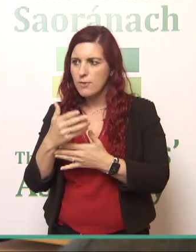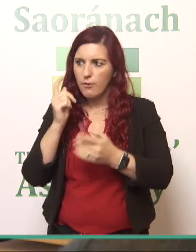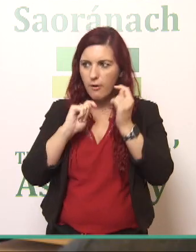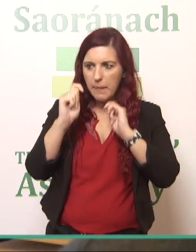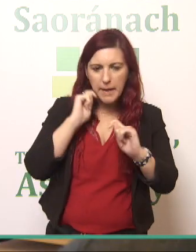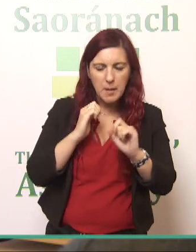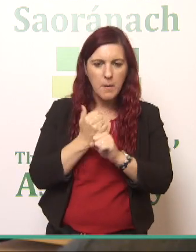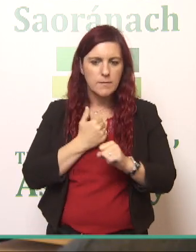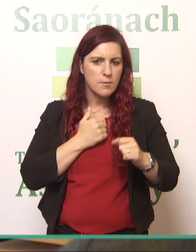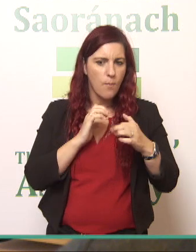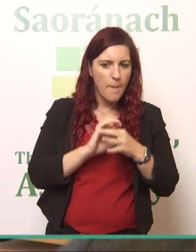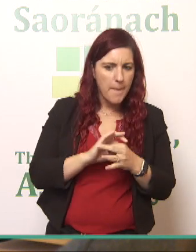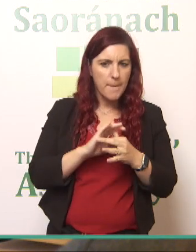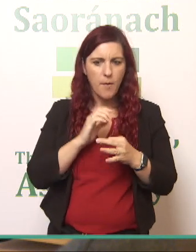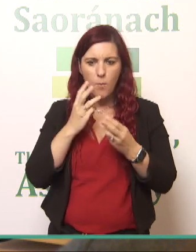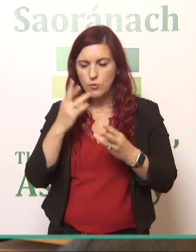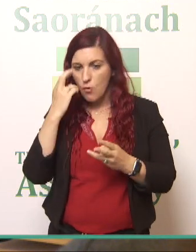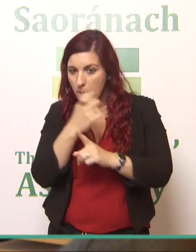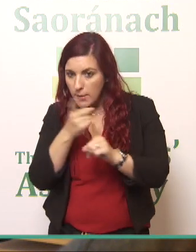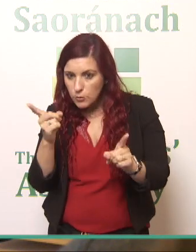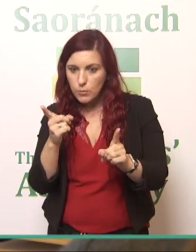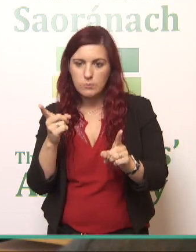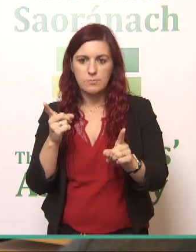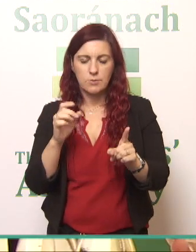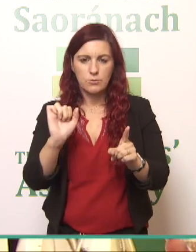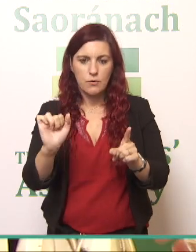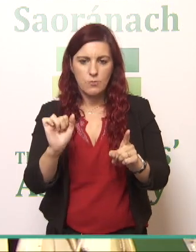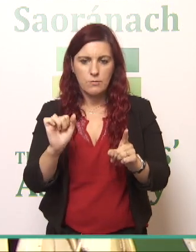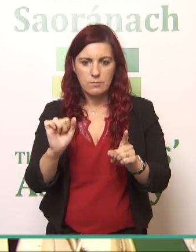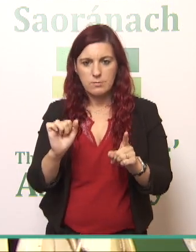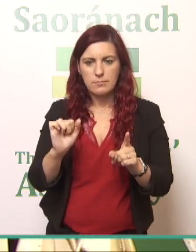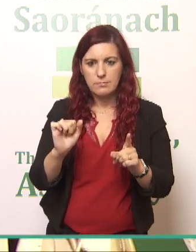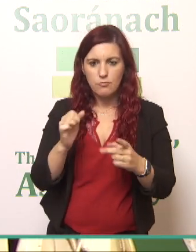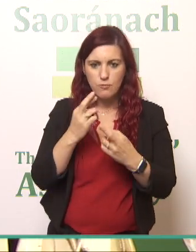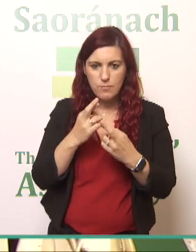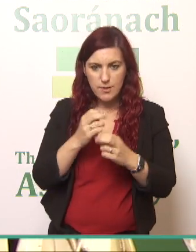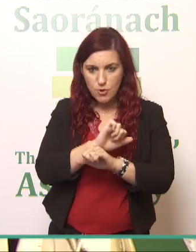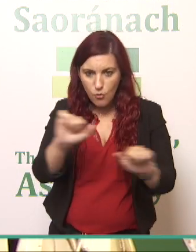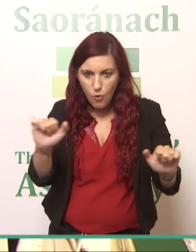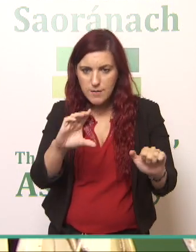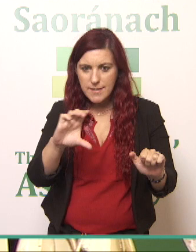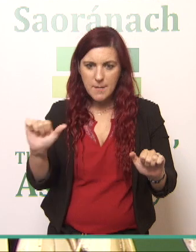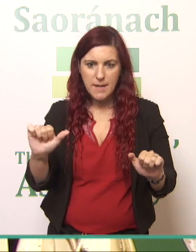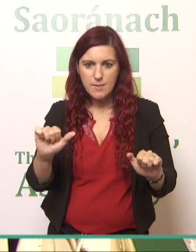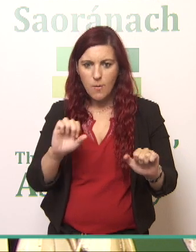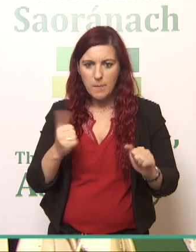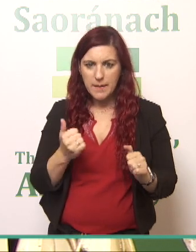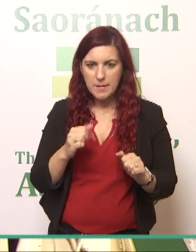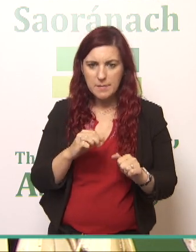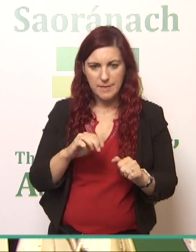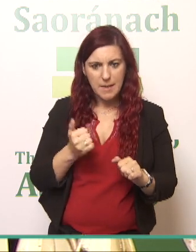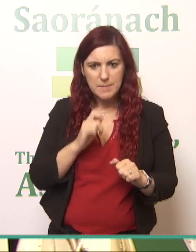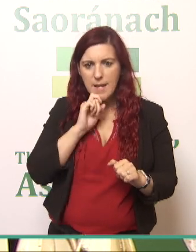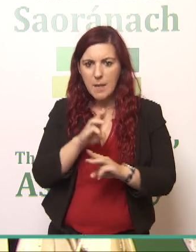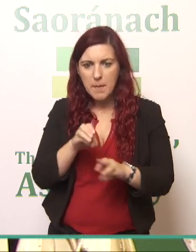it at home. I want to remind you, you are the best PR of the Citizens' Assembly, so do keep telling people it's happening. Let them